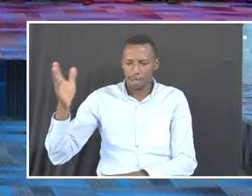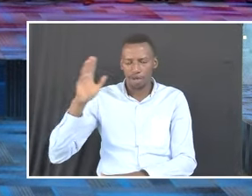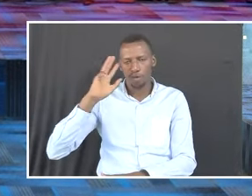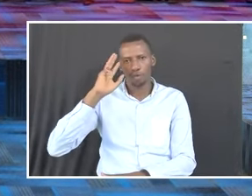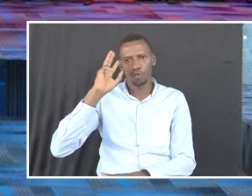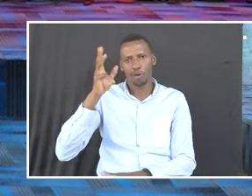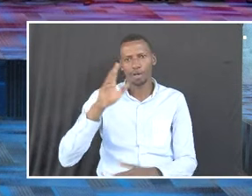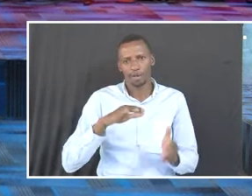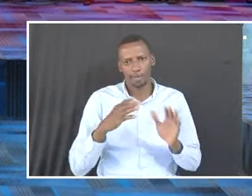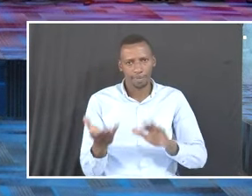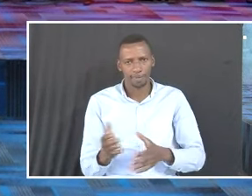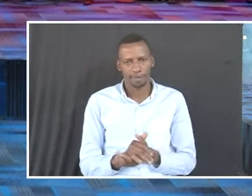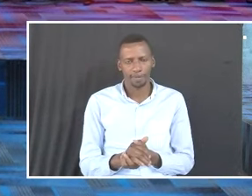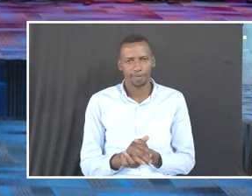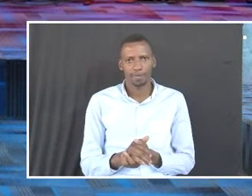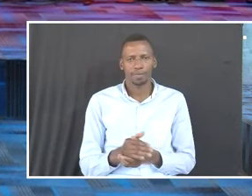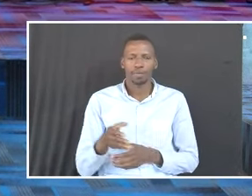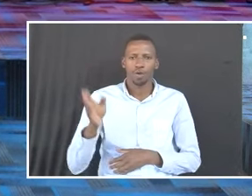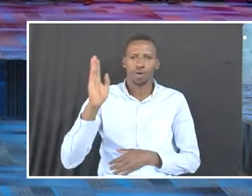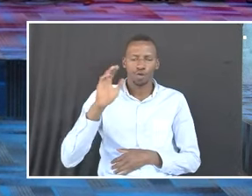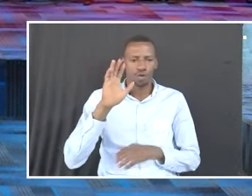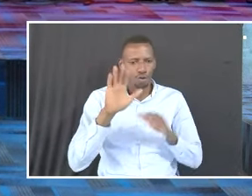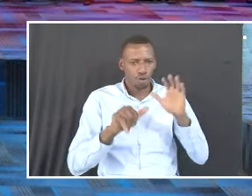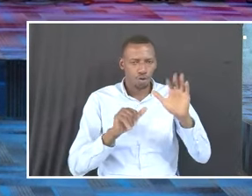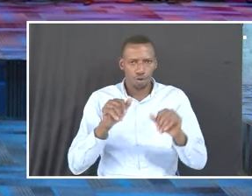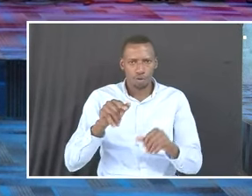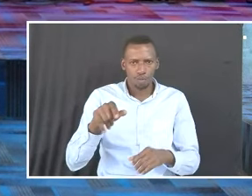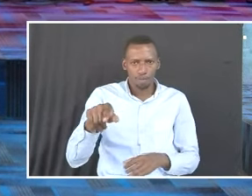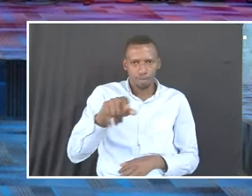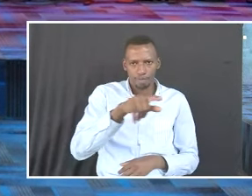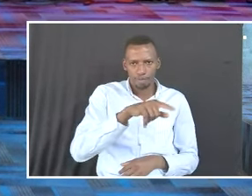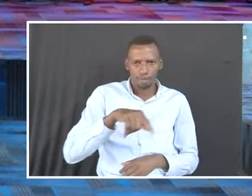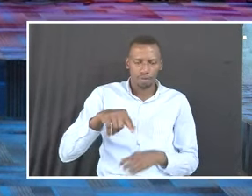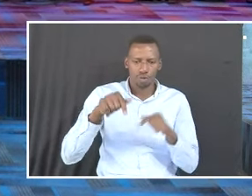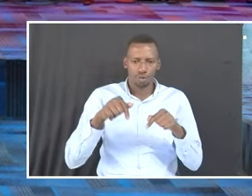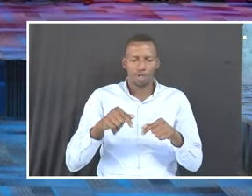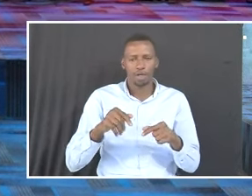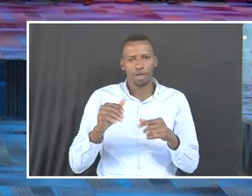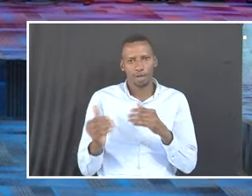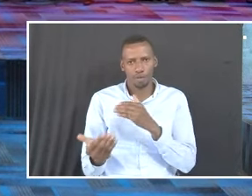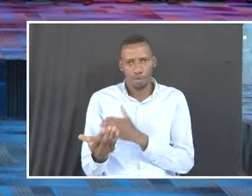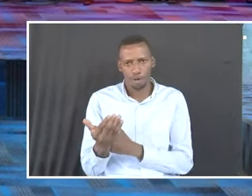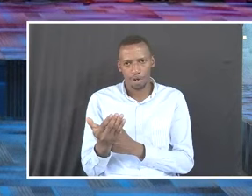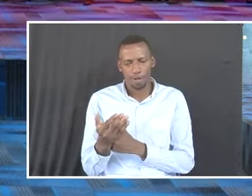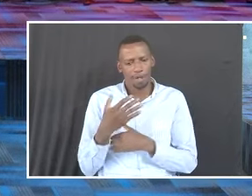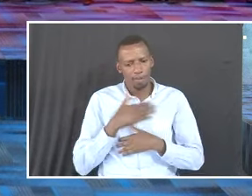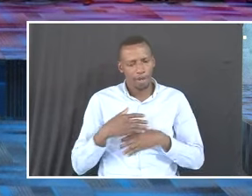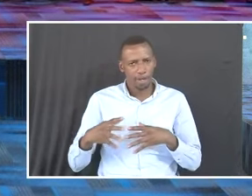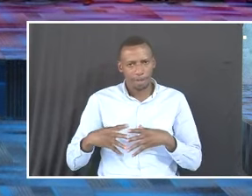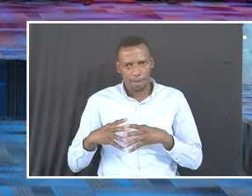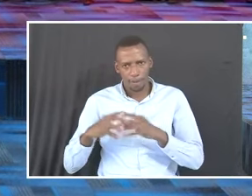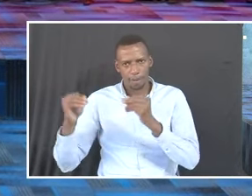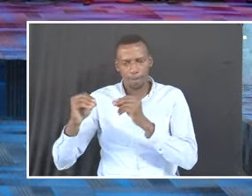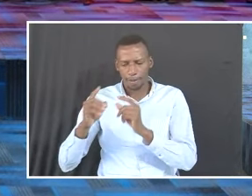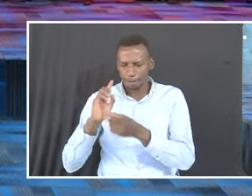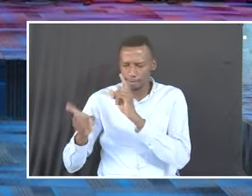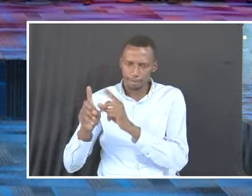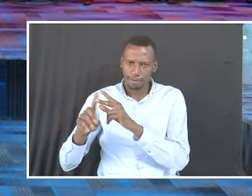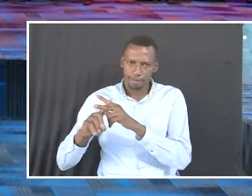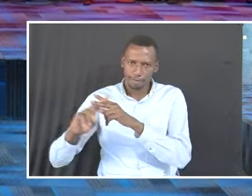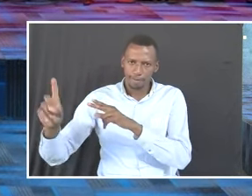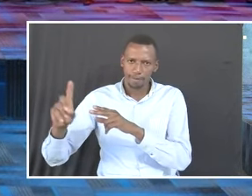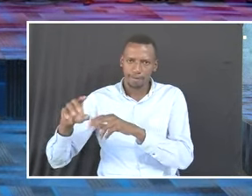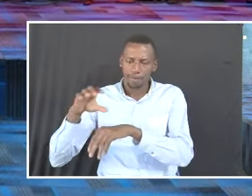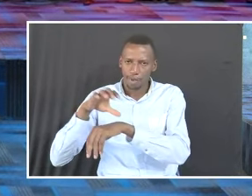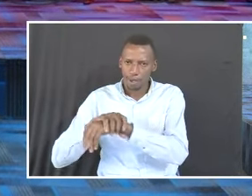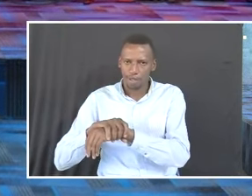God is calling upon each one of us this morning. Run to the Mount Calvary where there is salvation. What